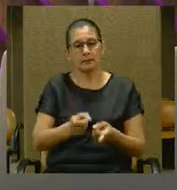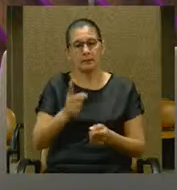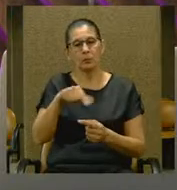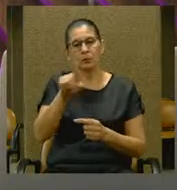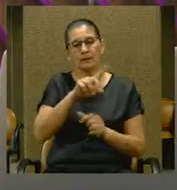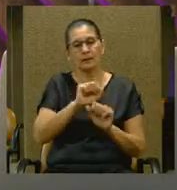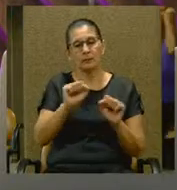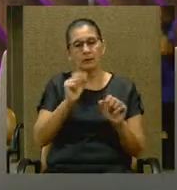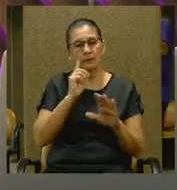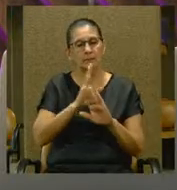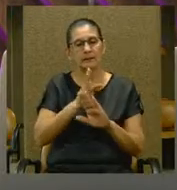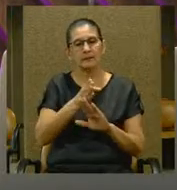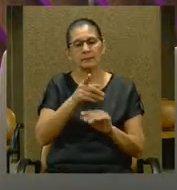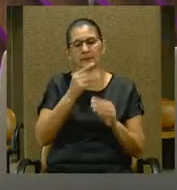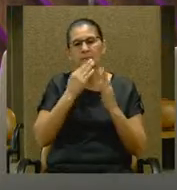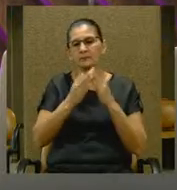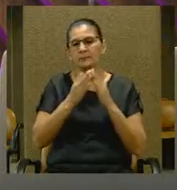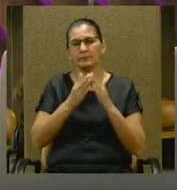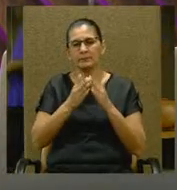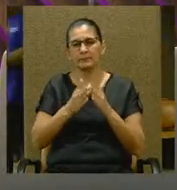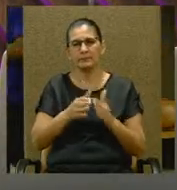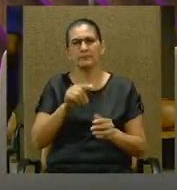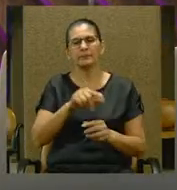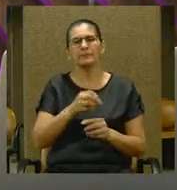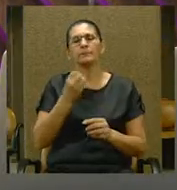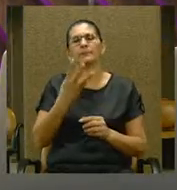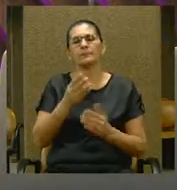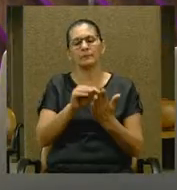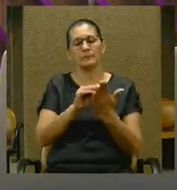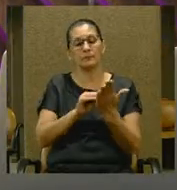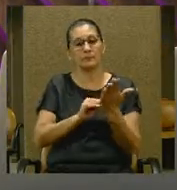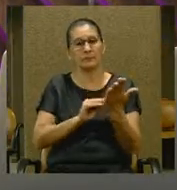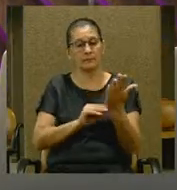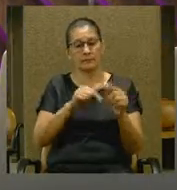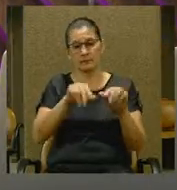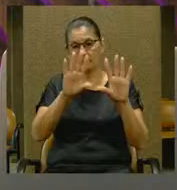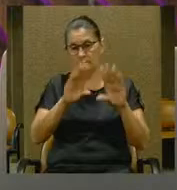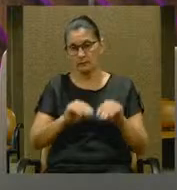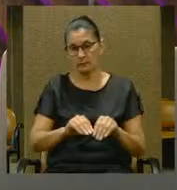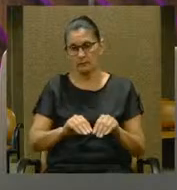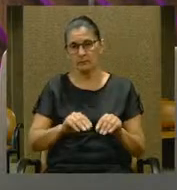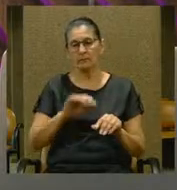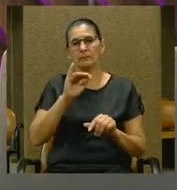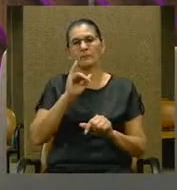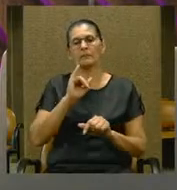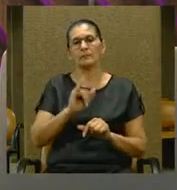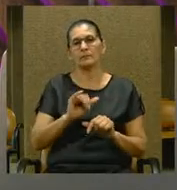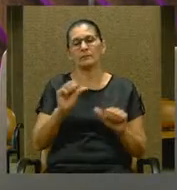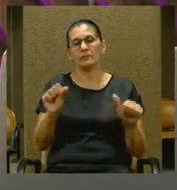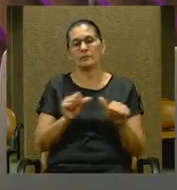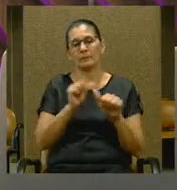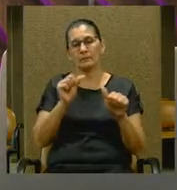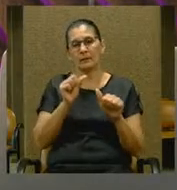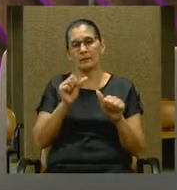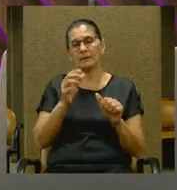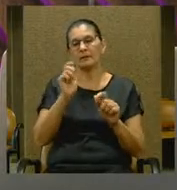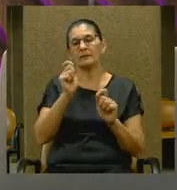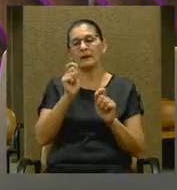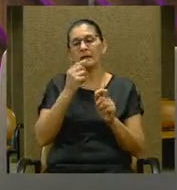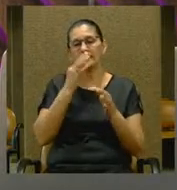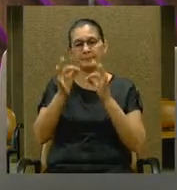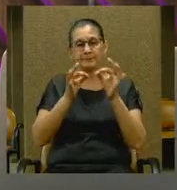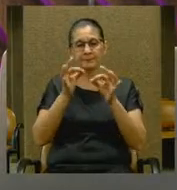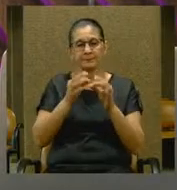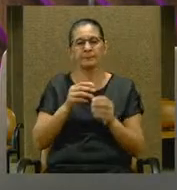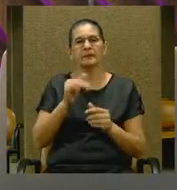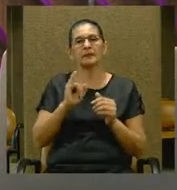countries. You can participate with the questions on the chat. We will then ask